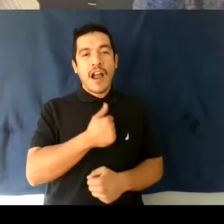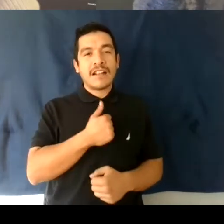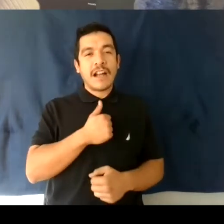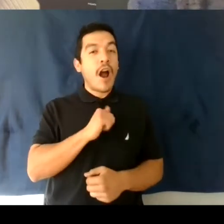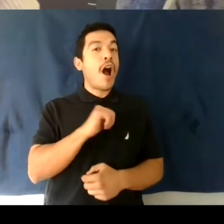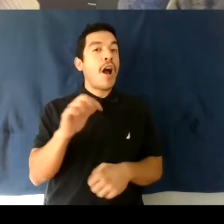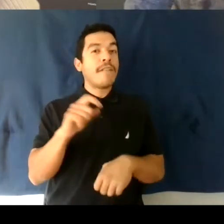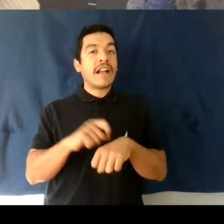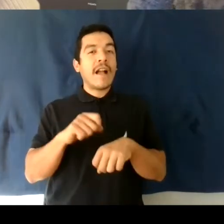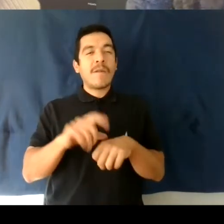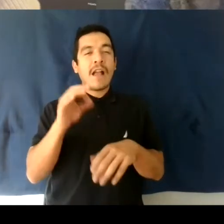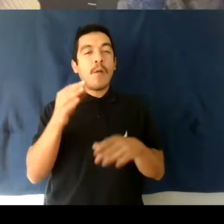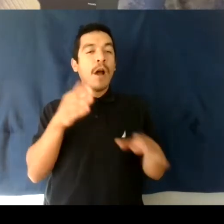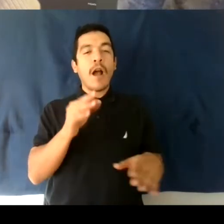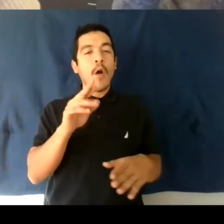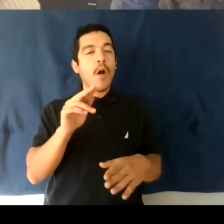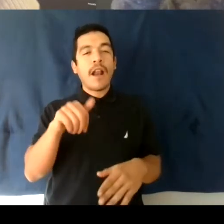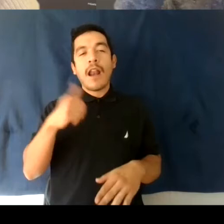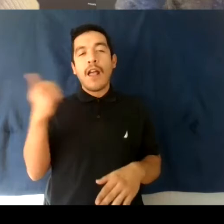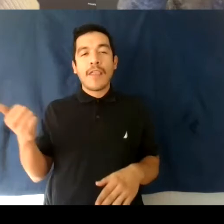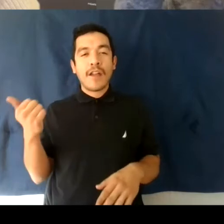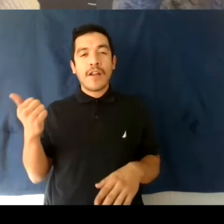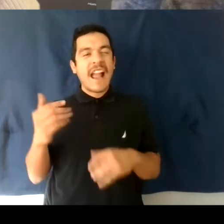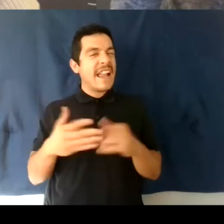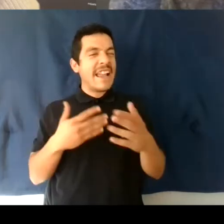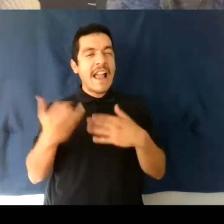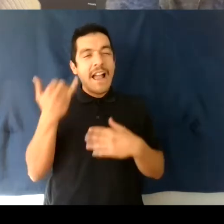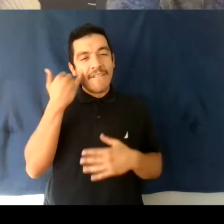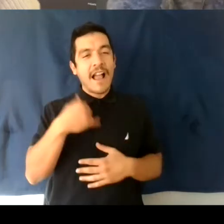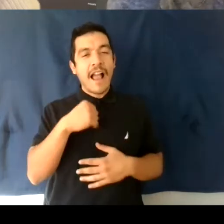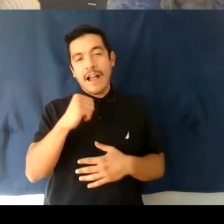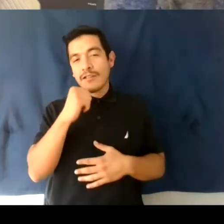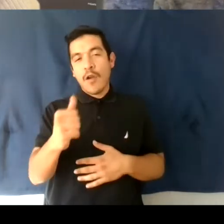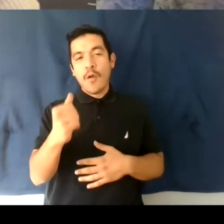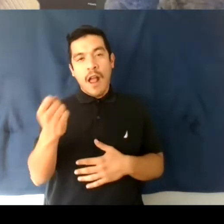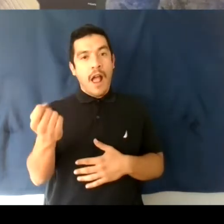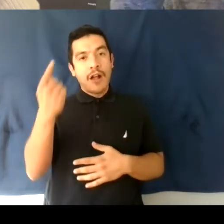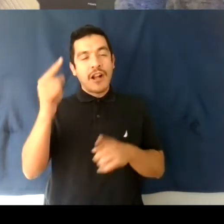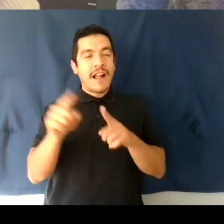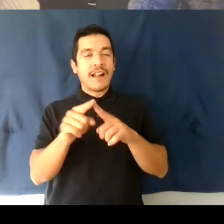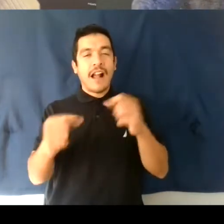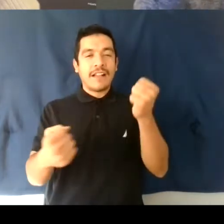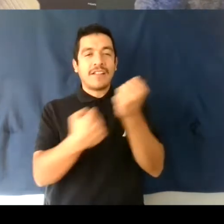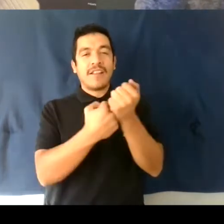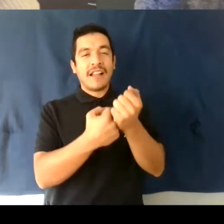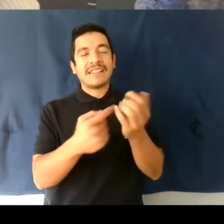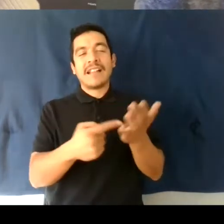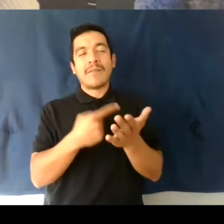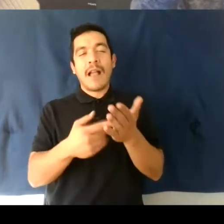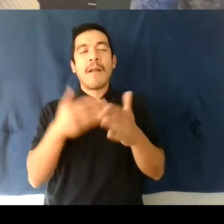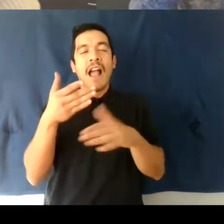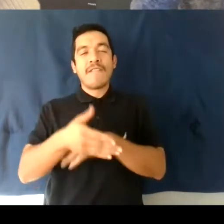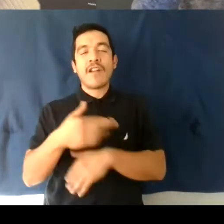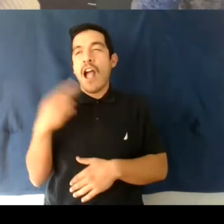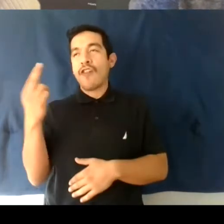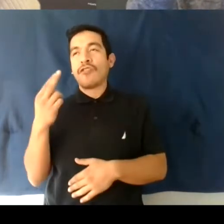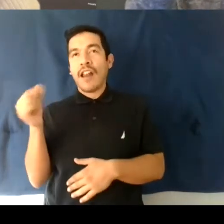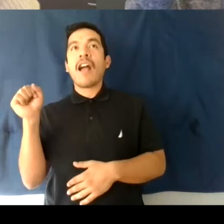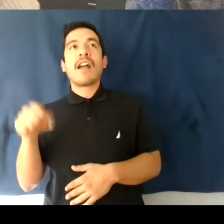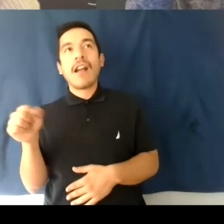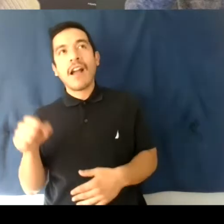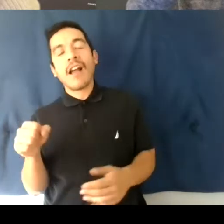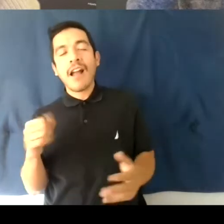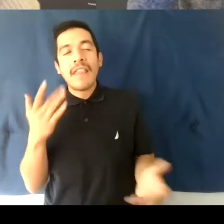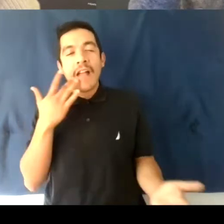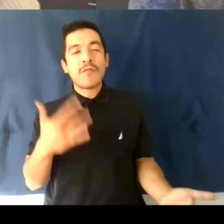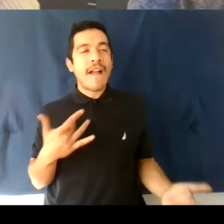time in one way or another, even if like I don't clock it as advocating. Sometimes afterwards it's like, oh yeah, that's why I'm